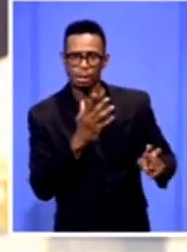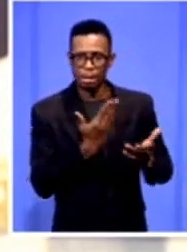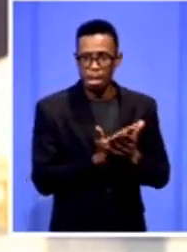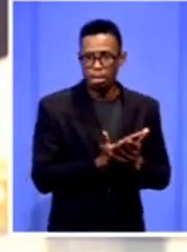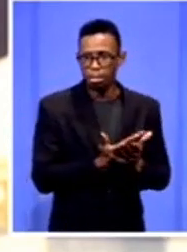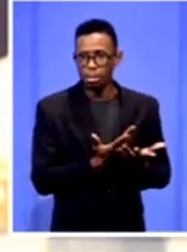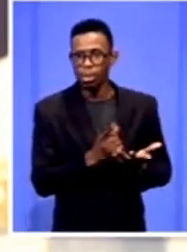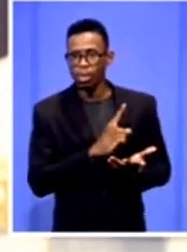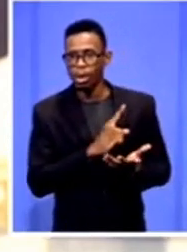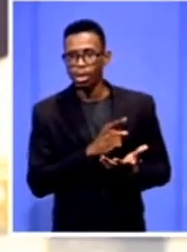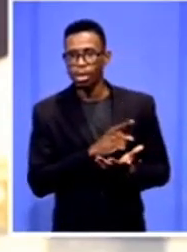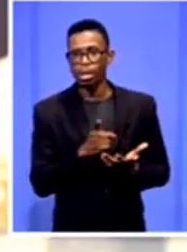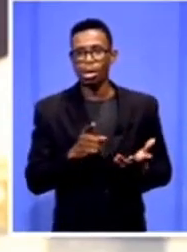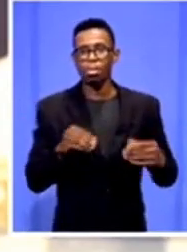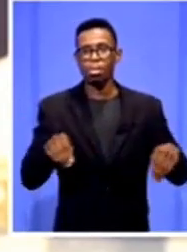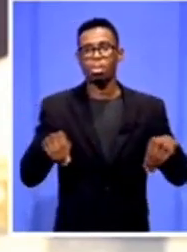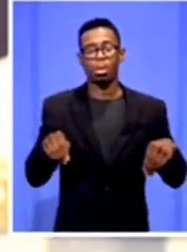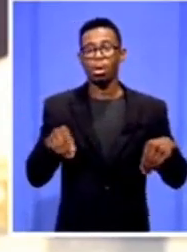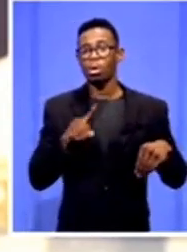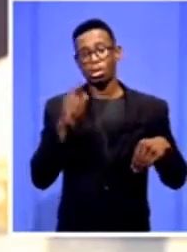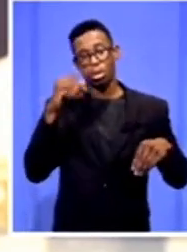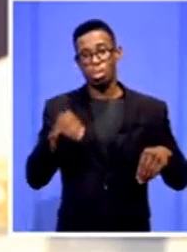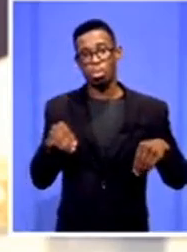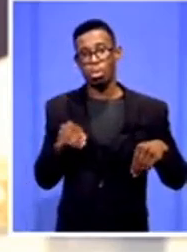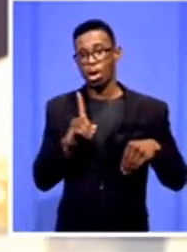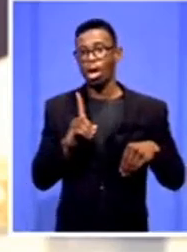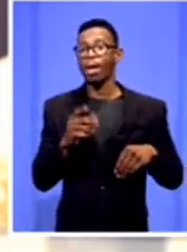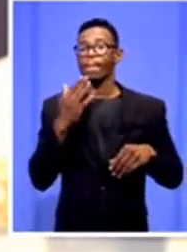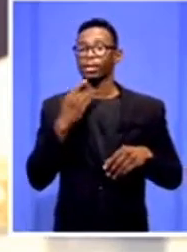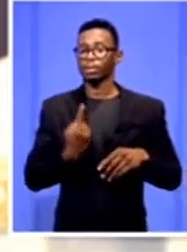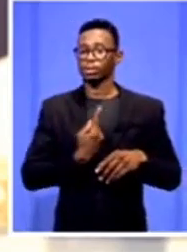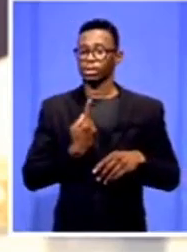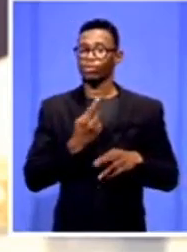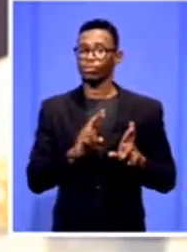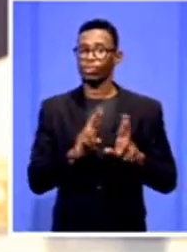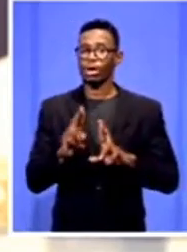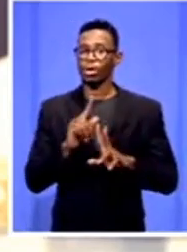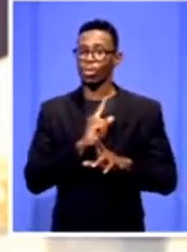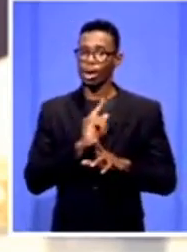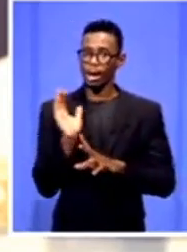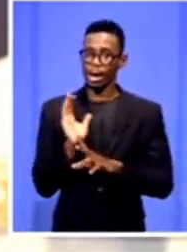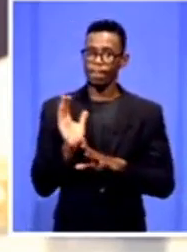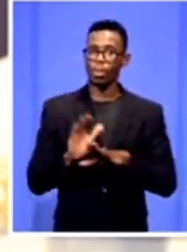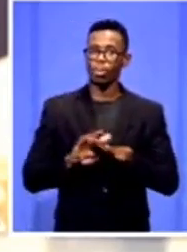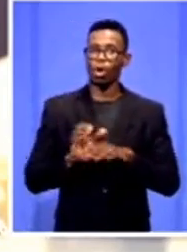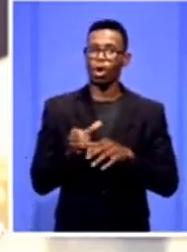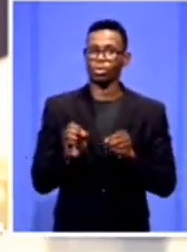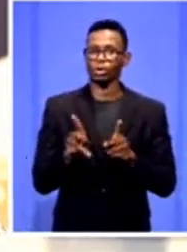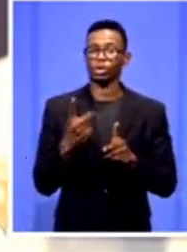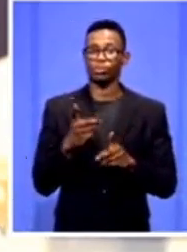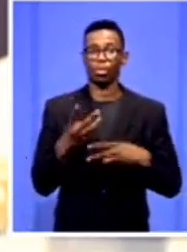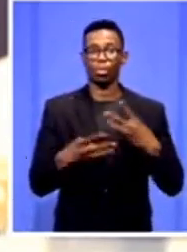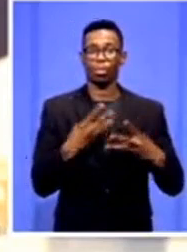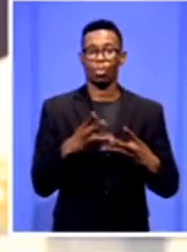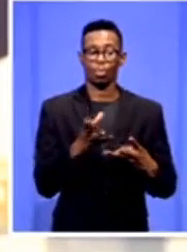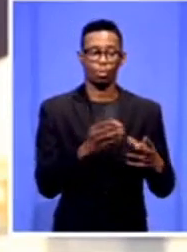prepare yourselves, things are coming. We are committed to property transformation in the province.